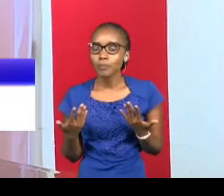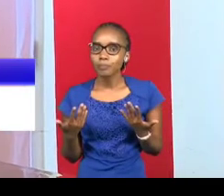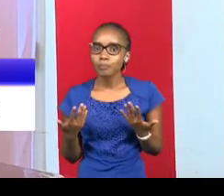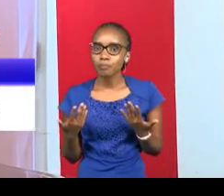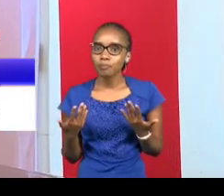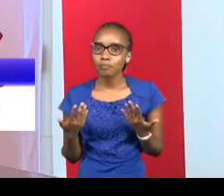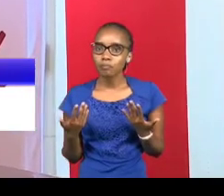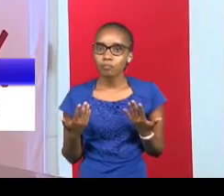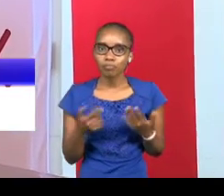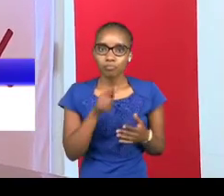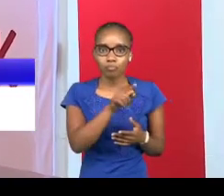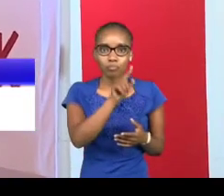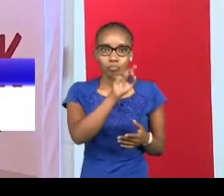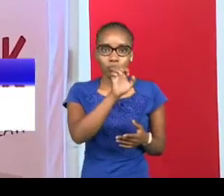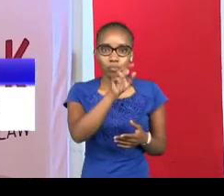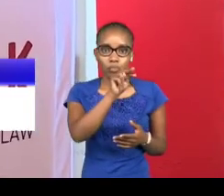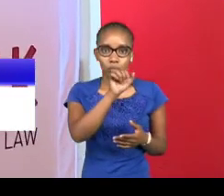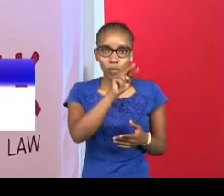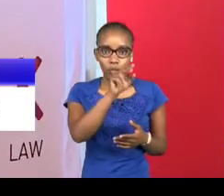tenants have not been able to go to work.